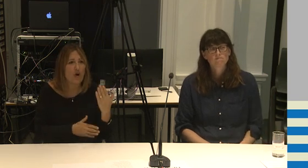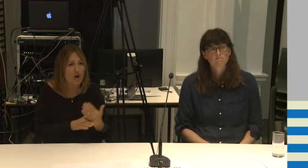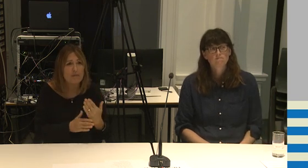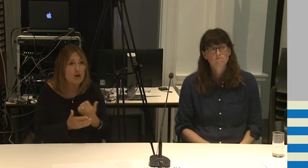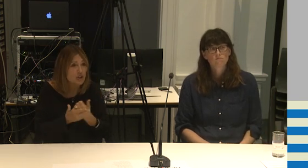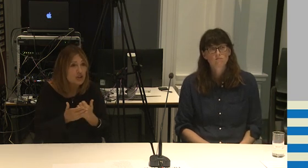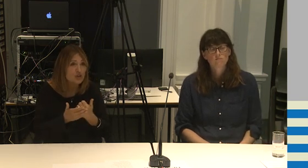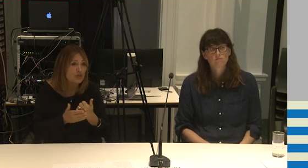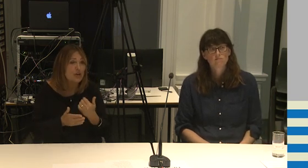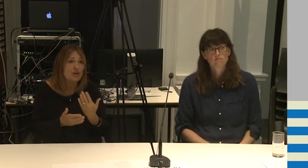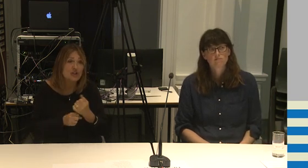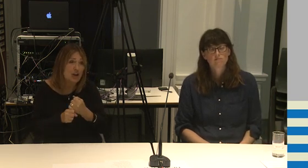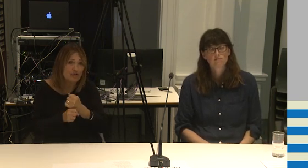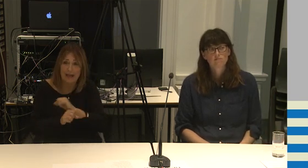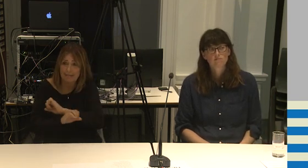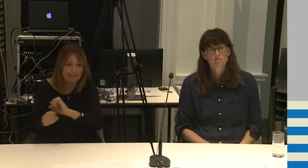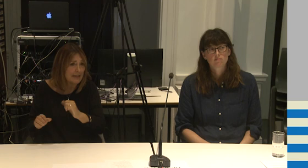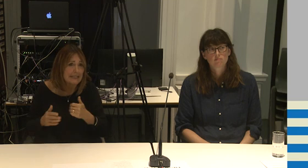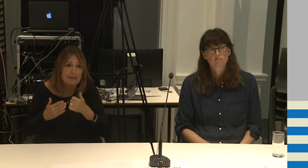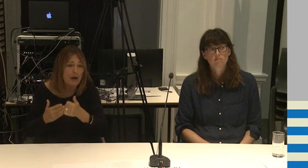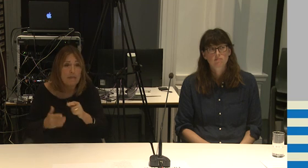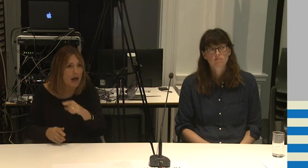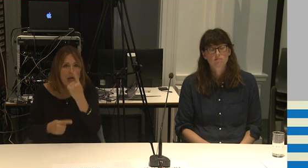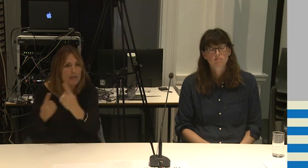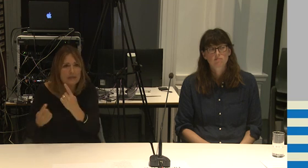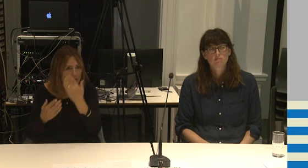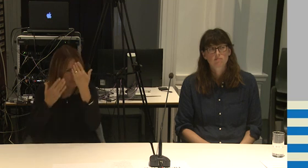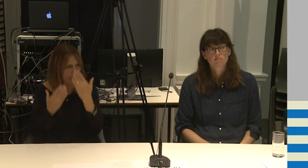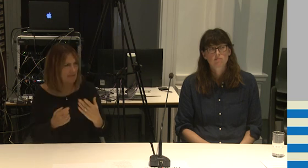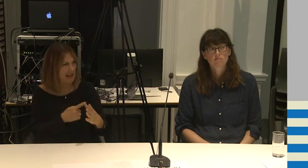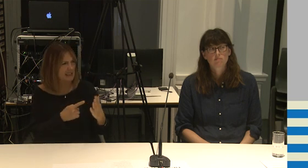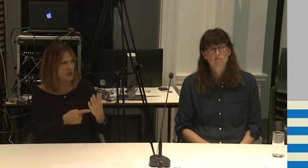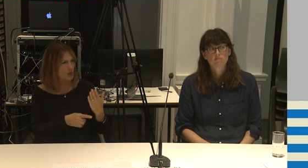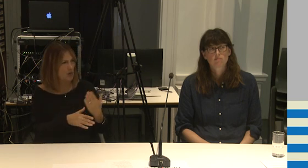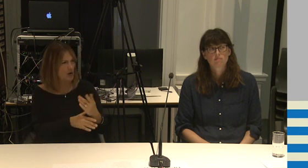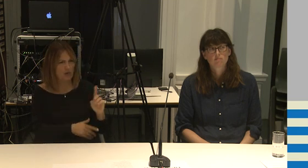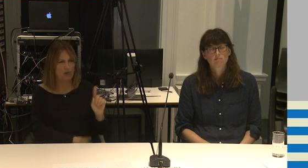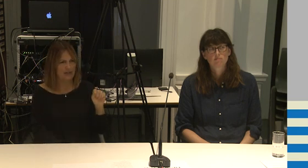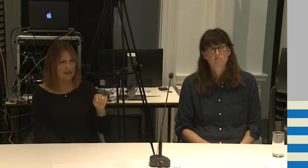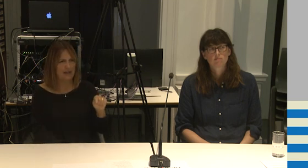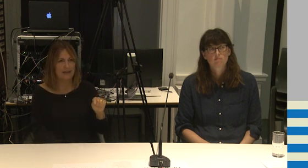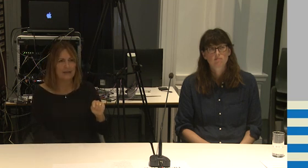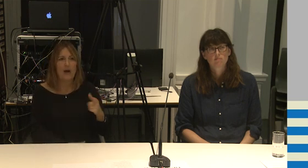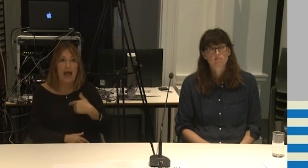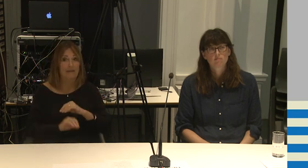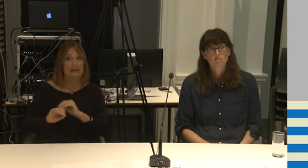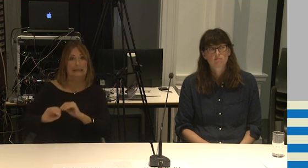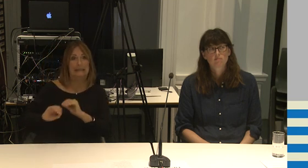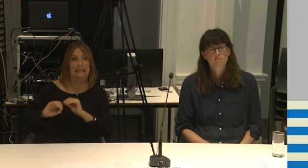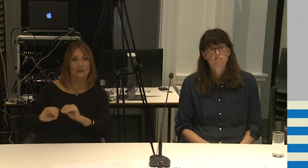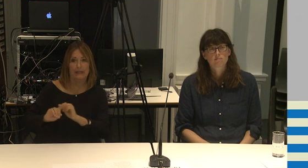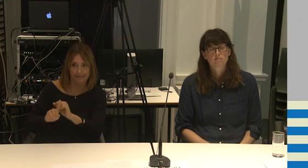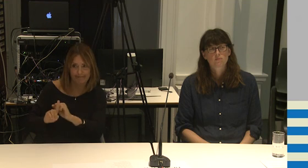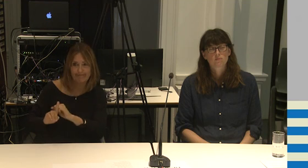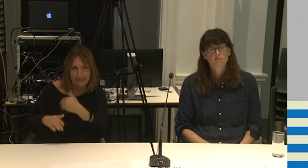very supportive, although they didn't really know what access to work was when I started. So I'm kind of having to do the education as I go along, which sort of sums